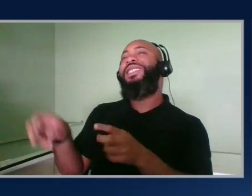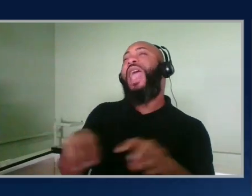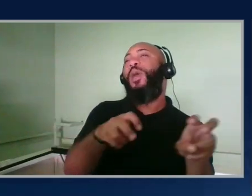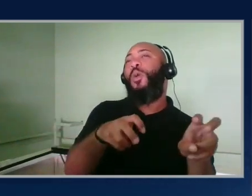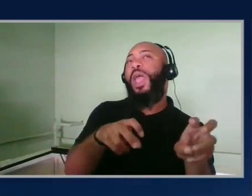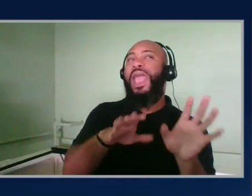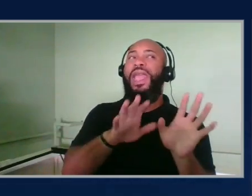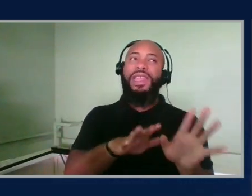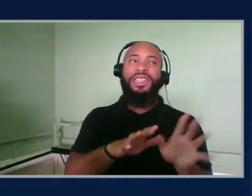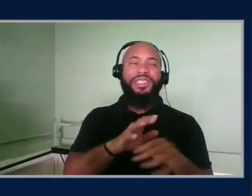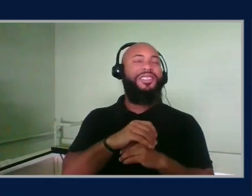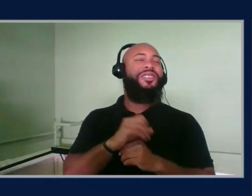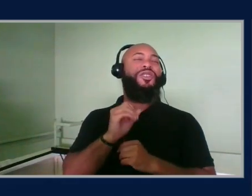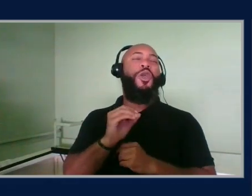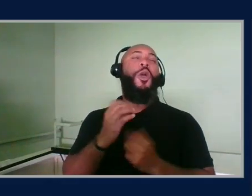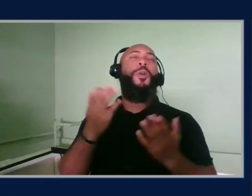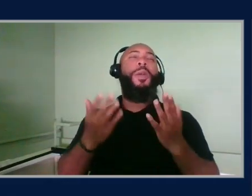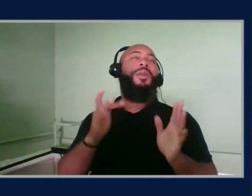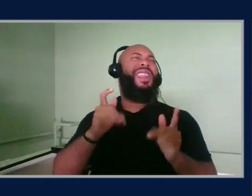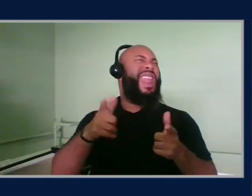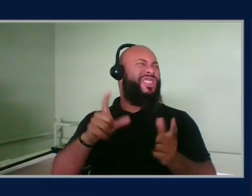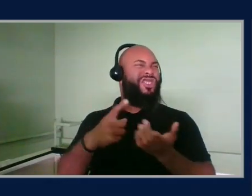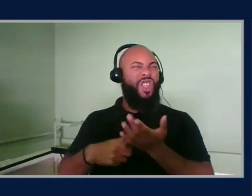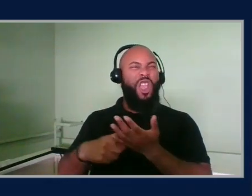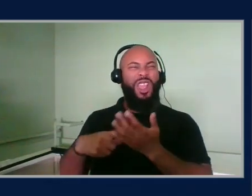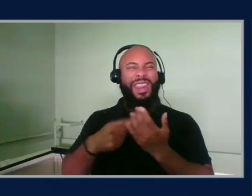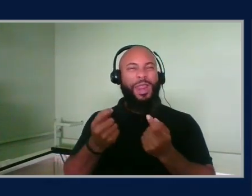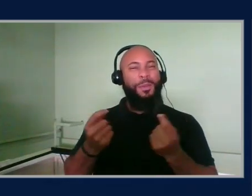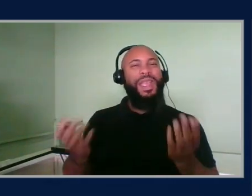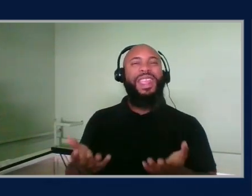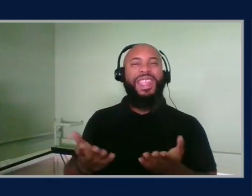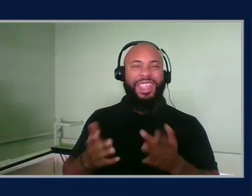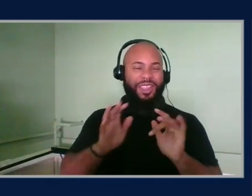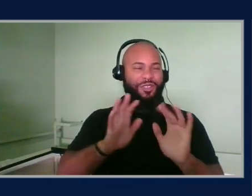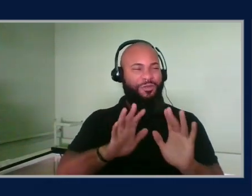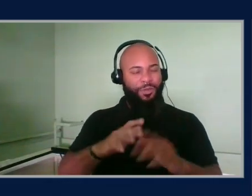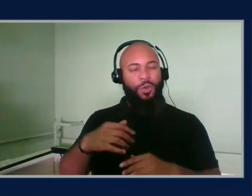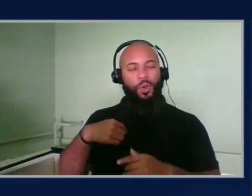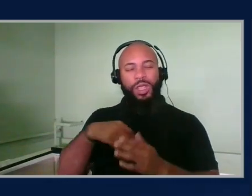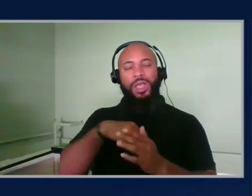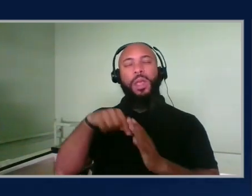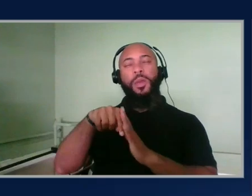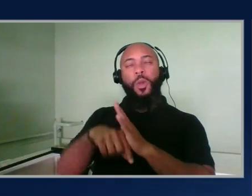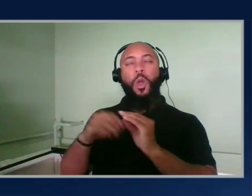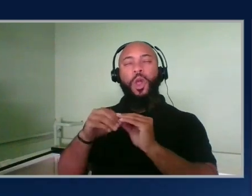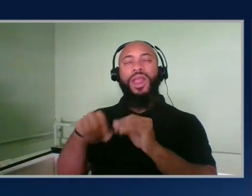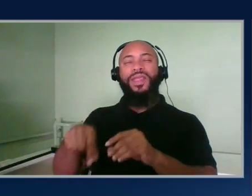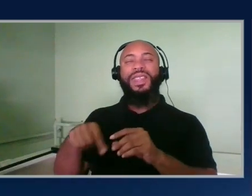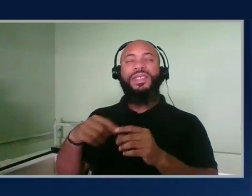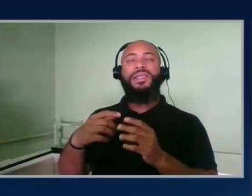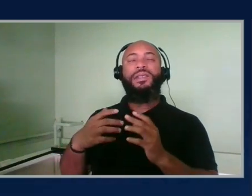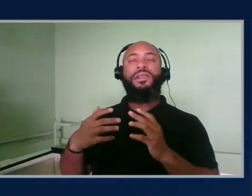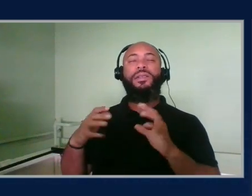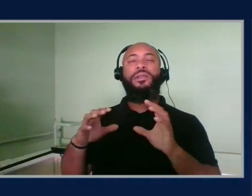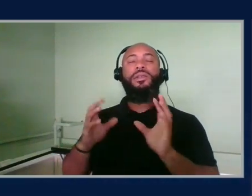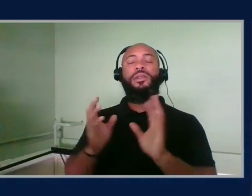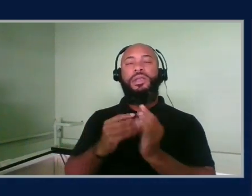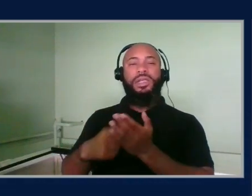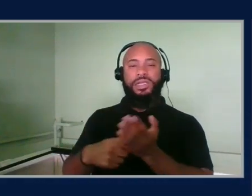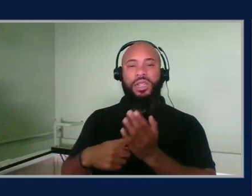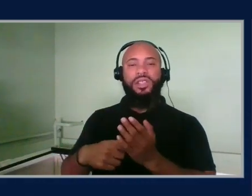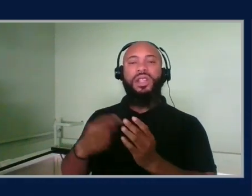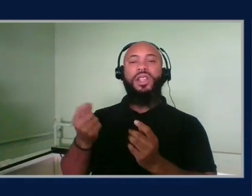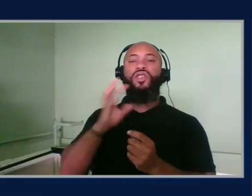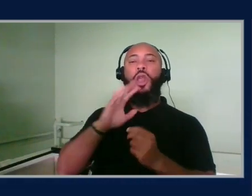talk a little bit here as we're getting further here in this segment, but can we talk about some of the differentiated solutions